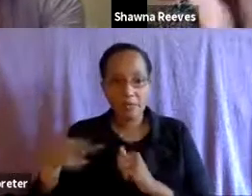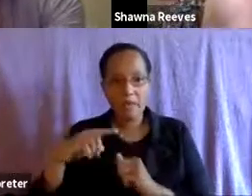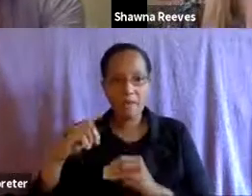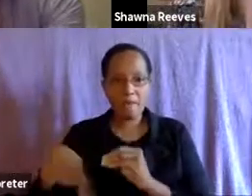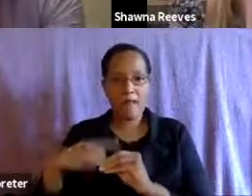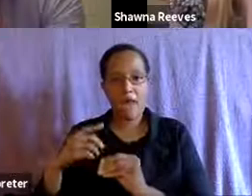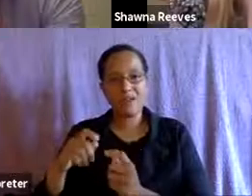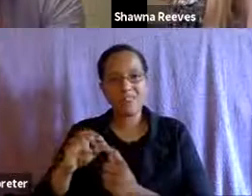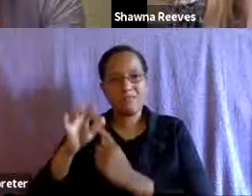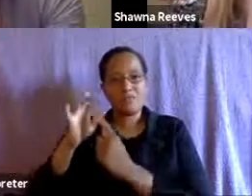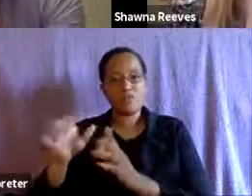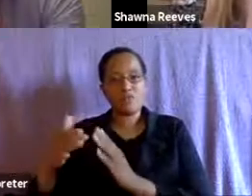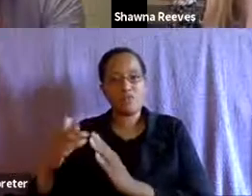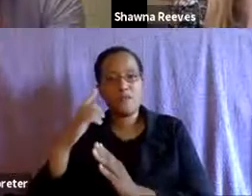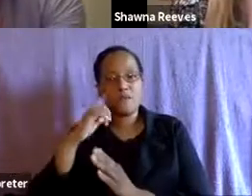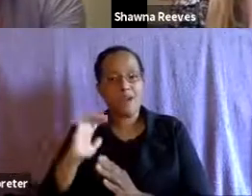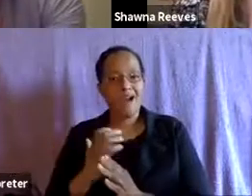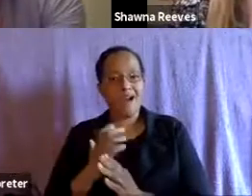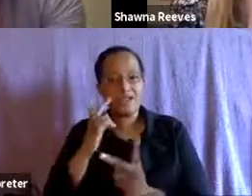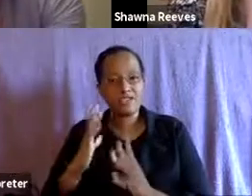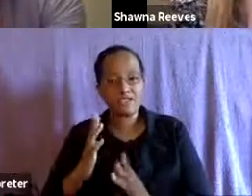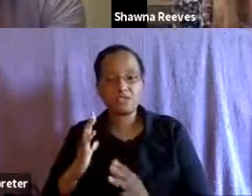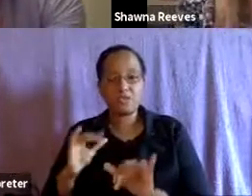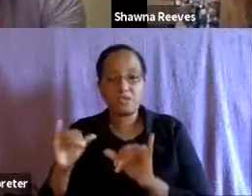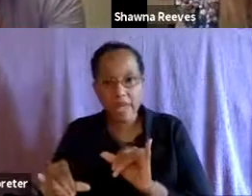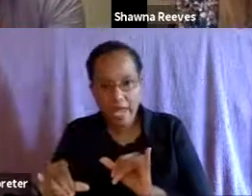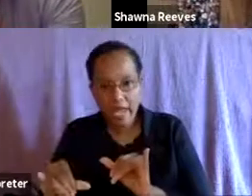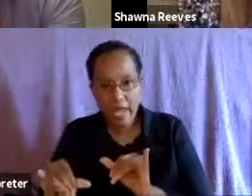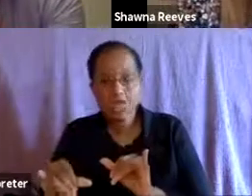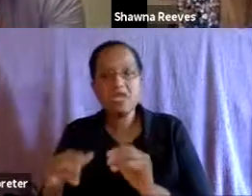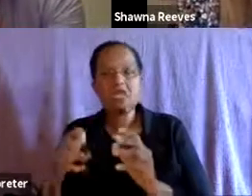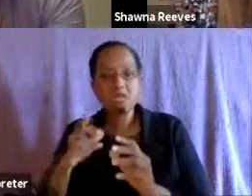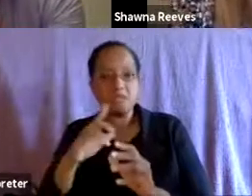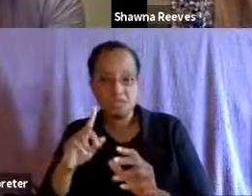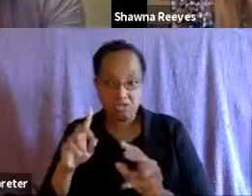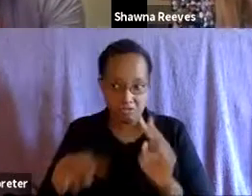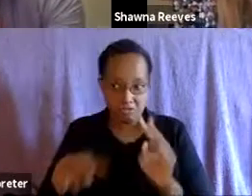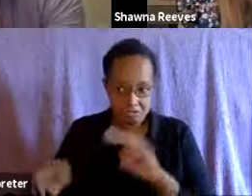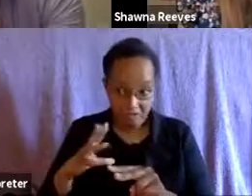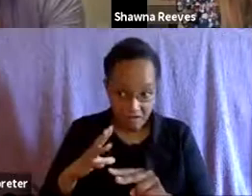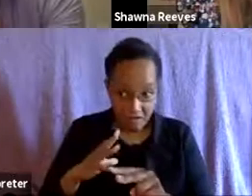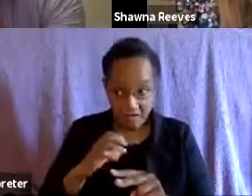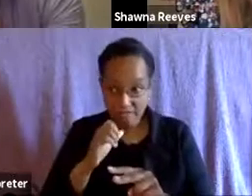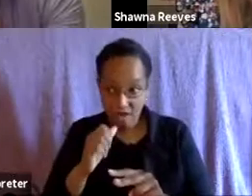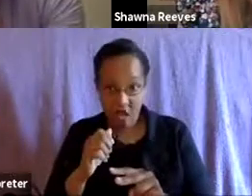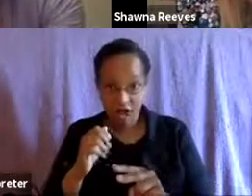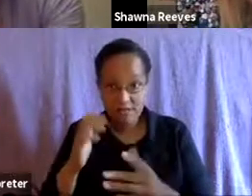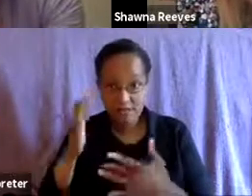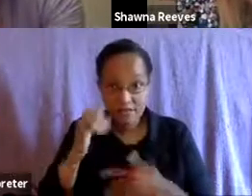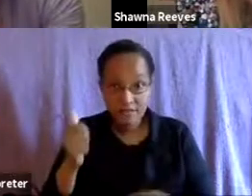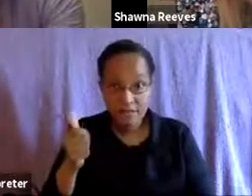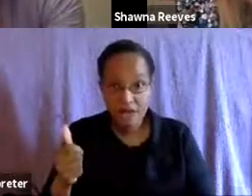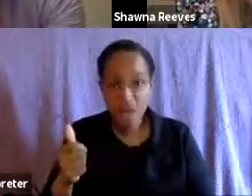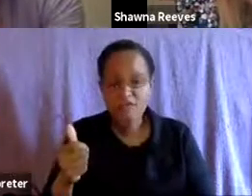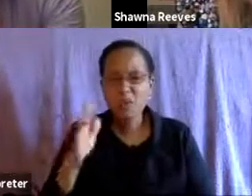We're going to have to rent a room somewhere so that I don't bring anything inadvertently back to people I live with or